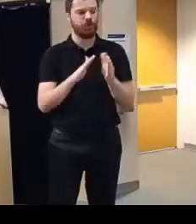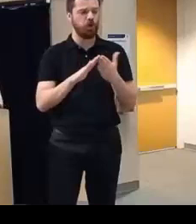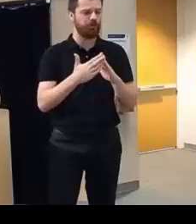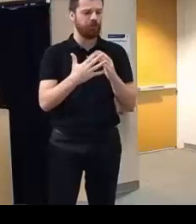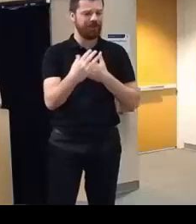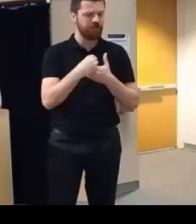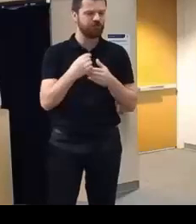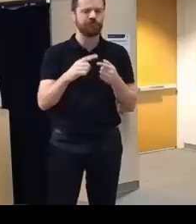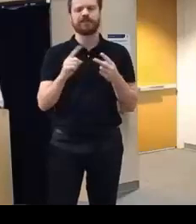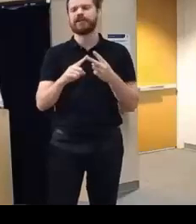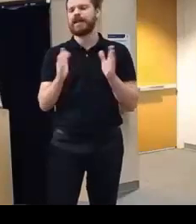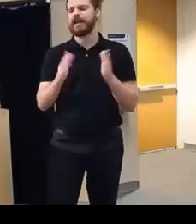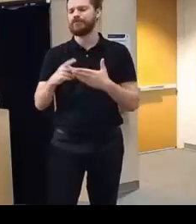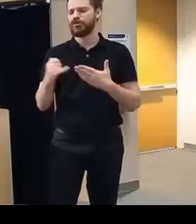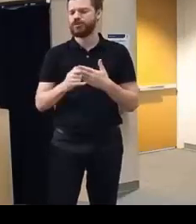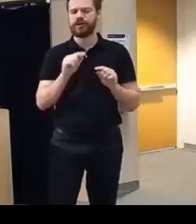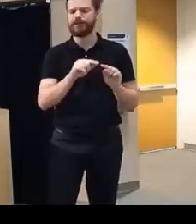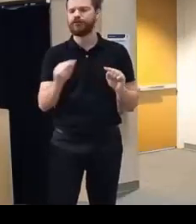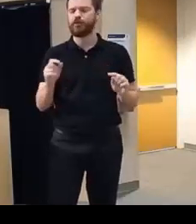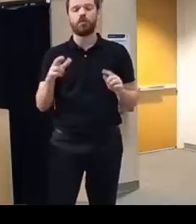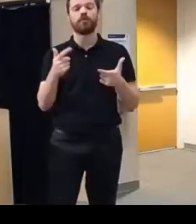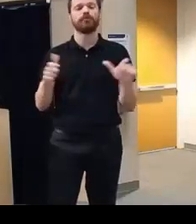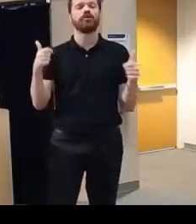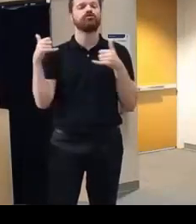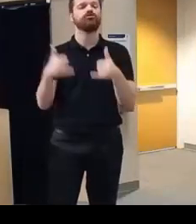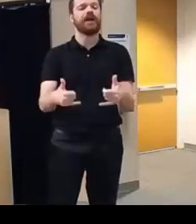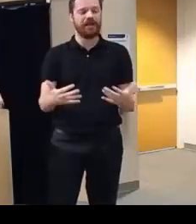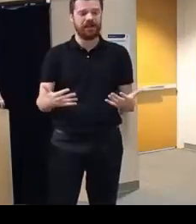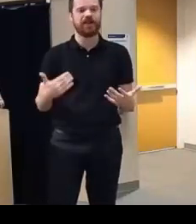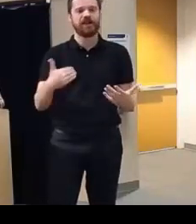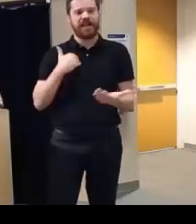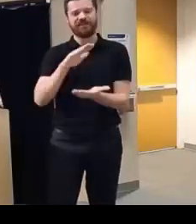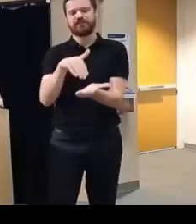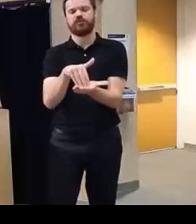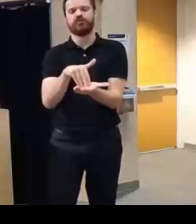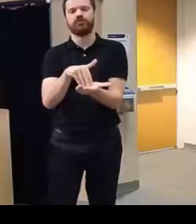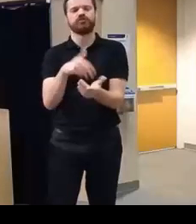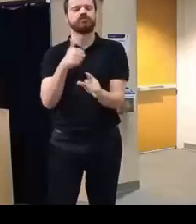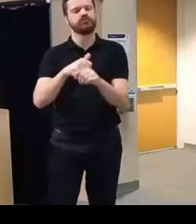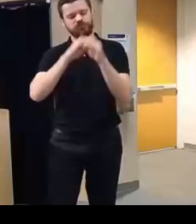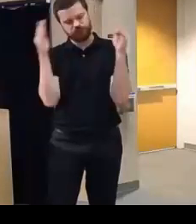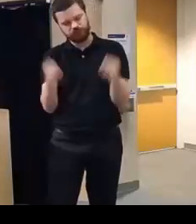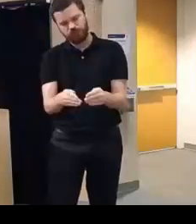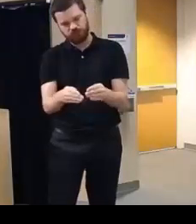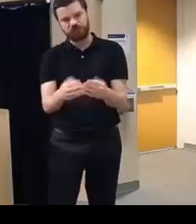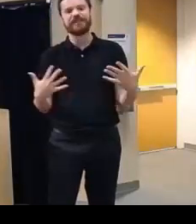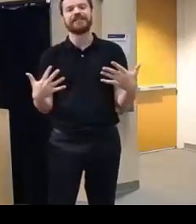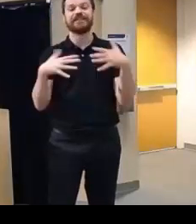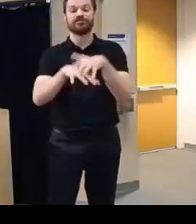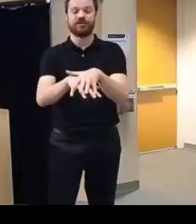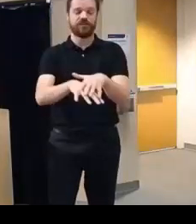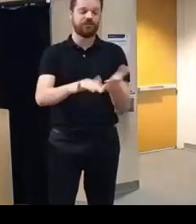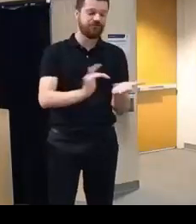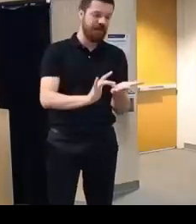community engagement and little projects here and there, to have this center that is really focused on the integration of